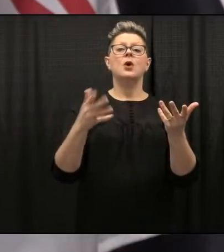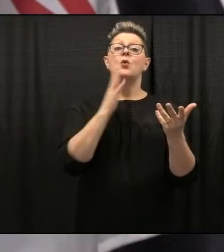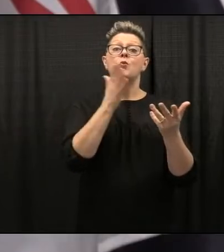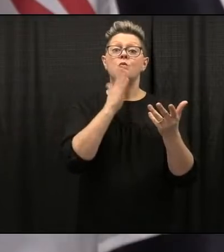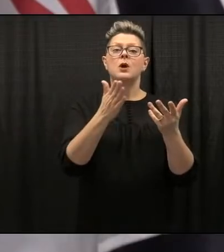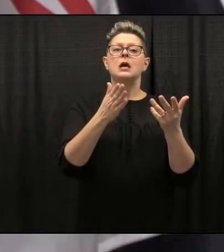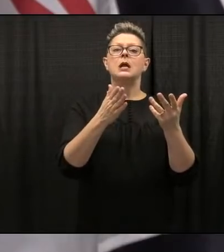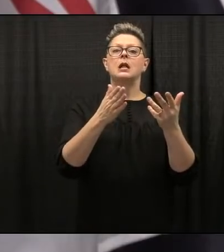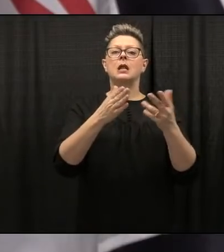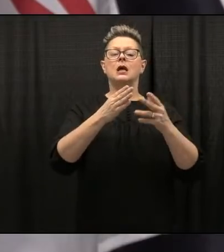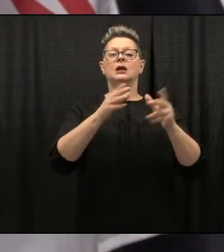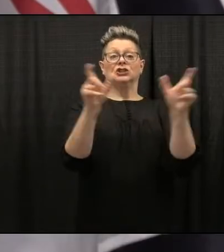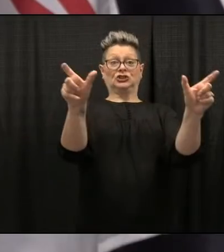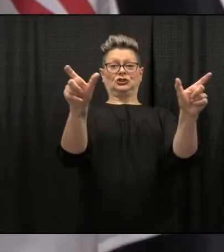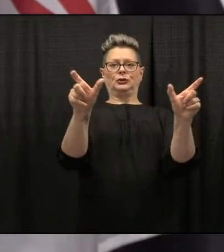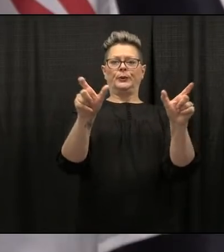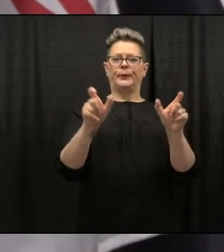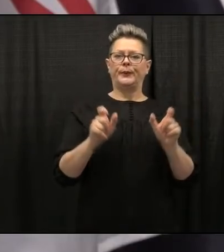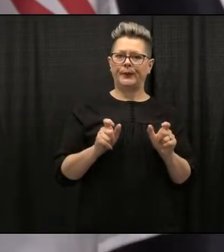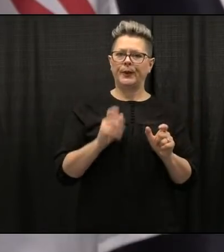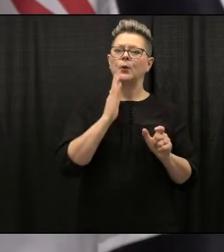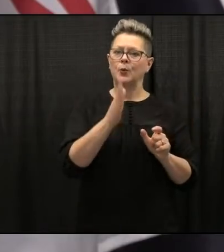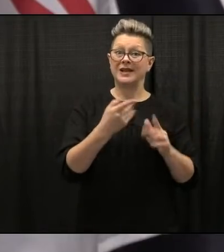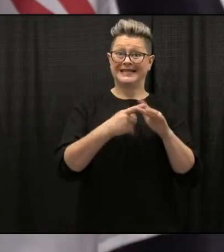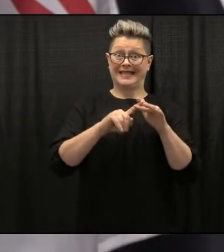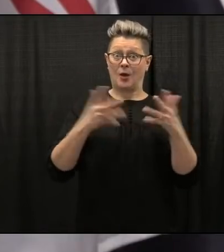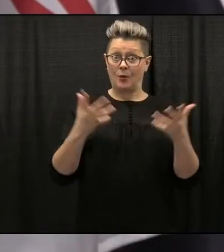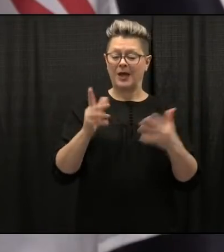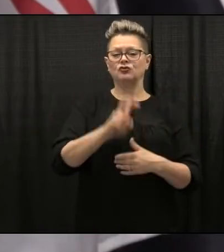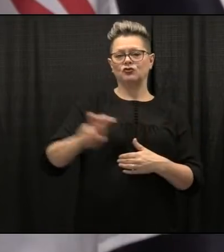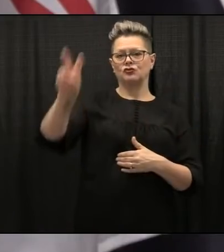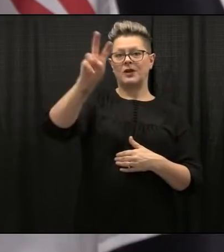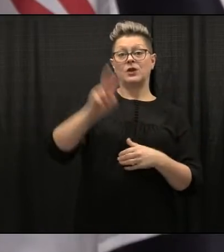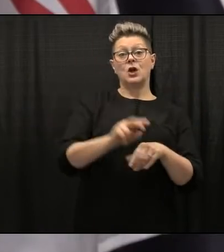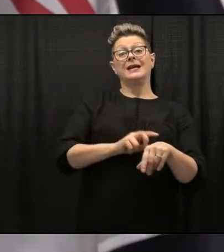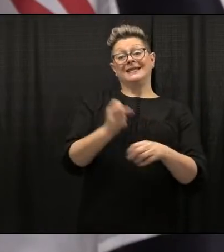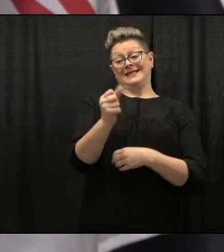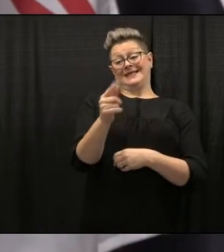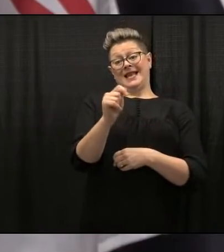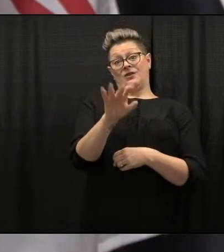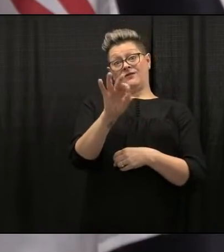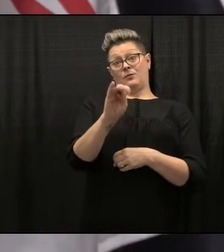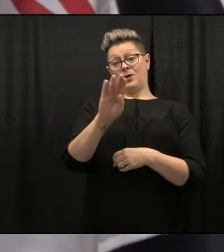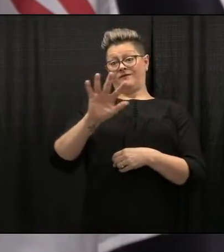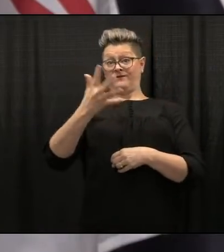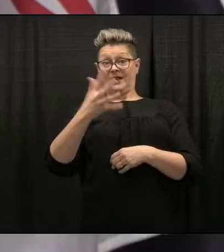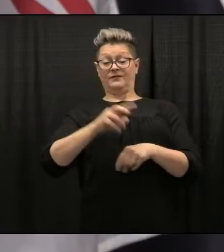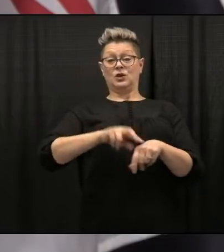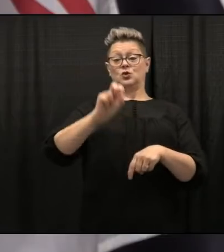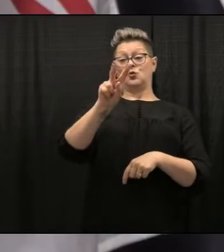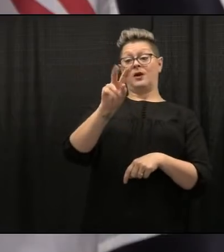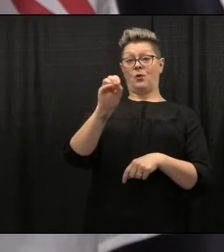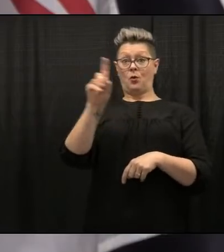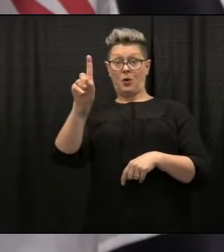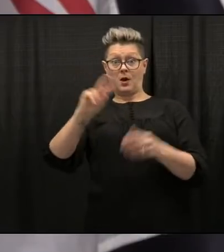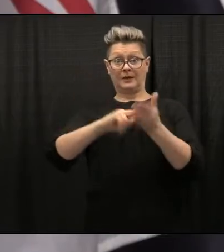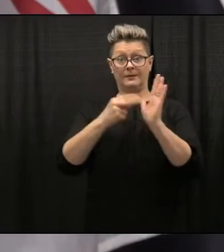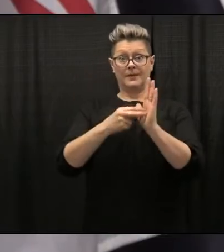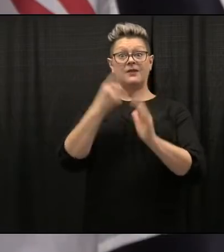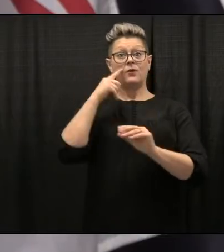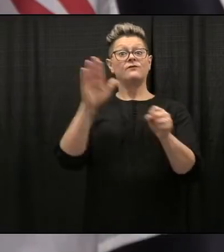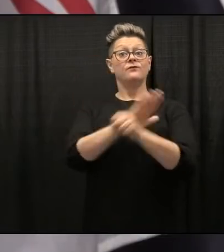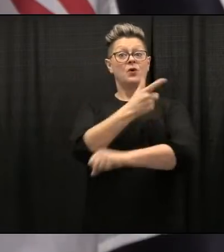restrictions, starting with travel, and effective at 12:01 a.m. Saturday, February 5th, there will be no isolation for